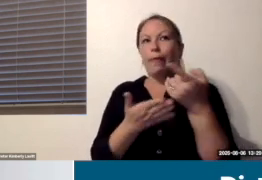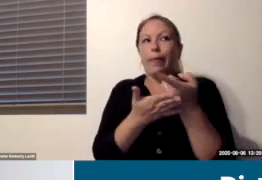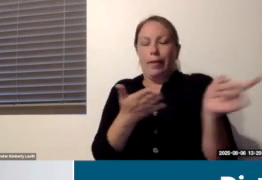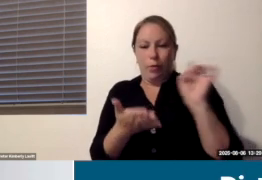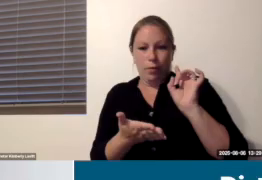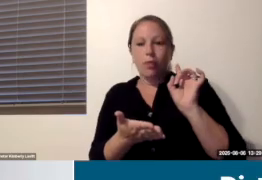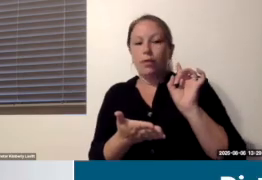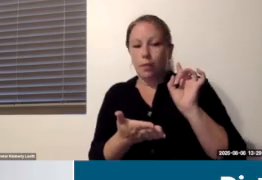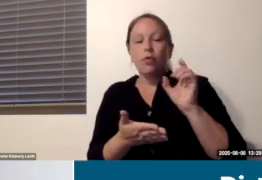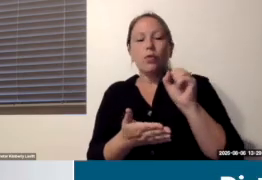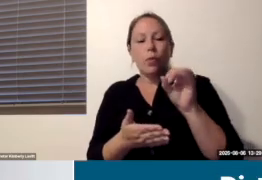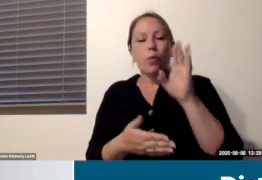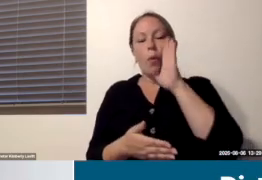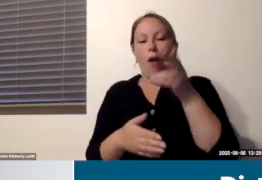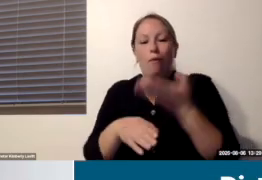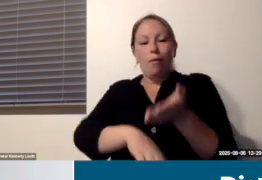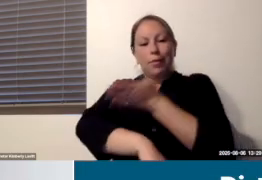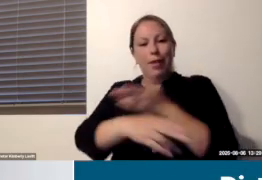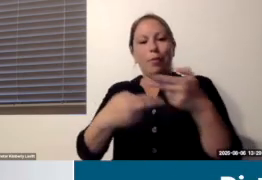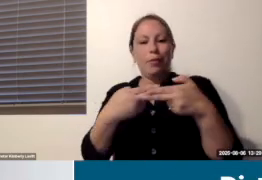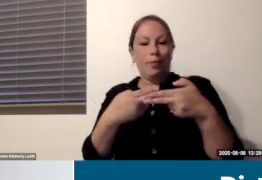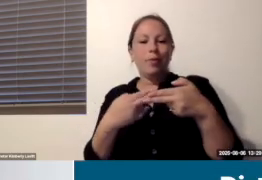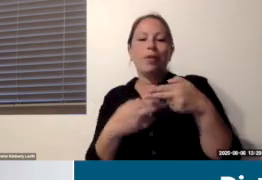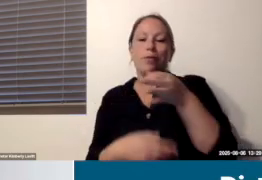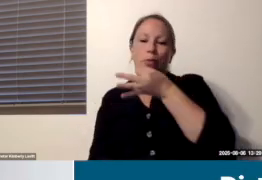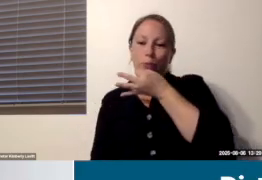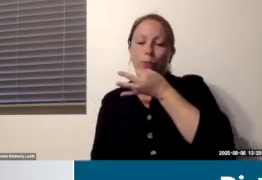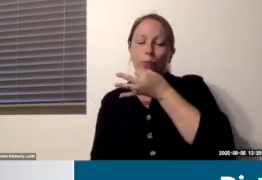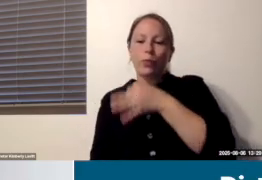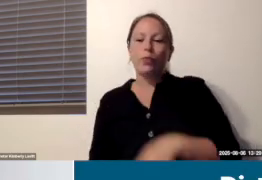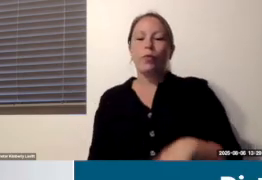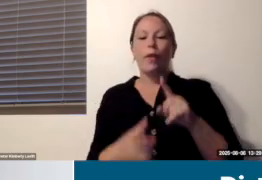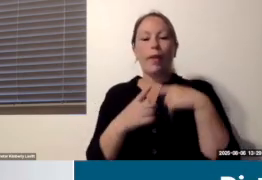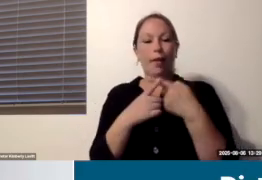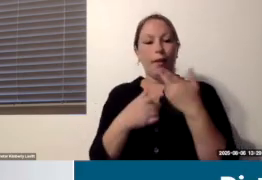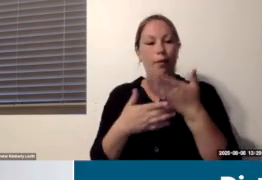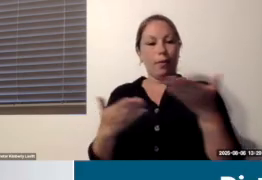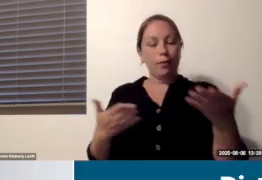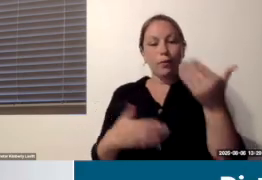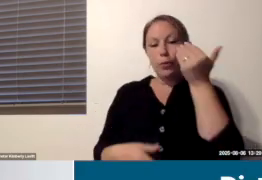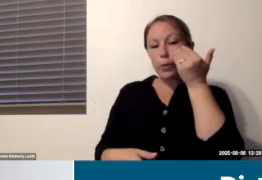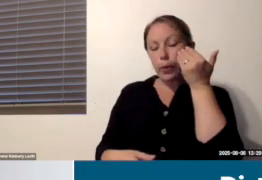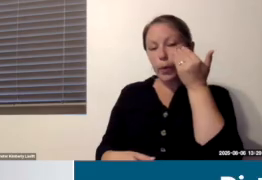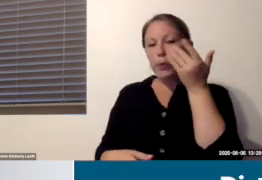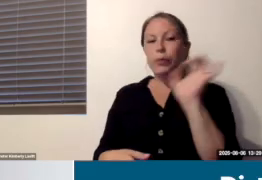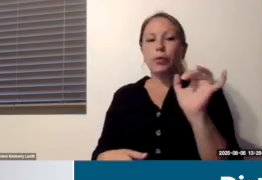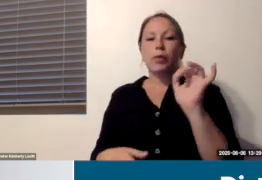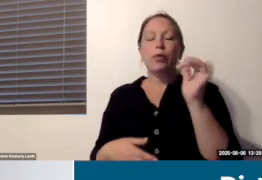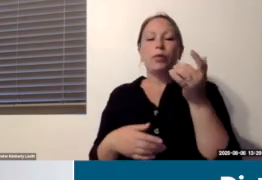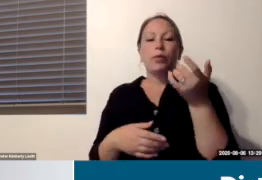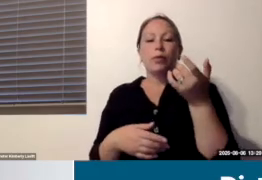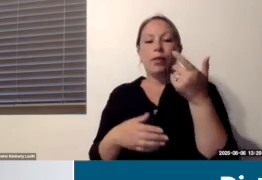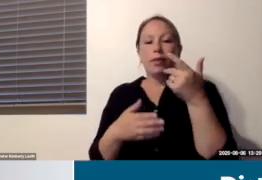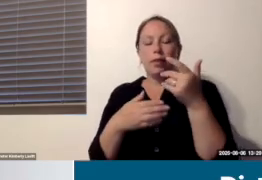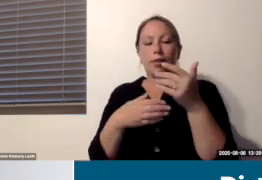So we will have an updated table soon. And then one thing to note when you look at this table is that